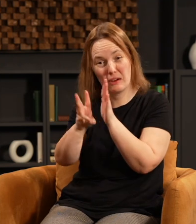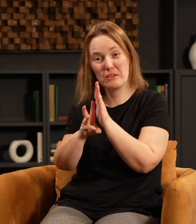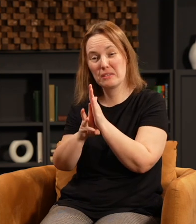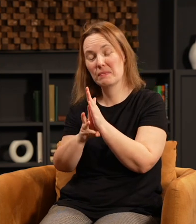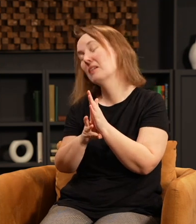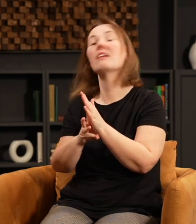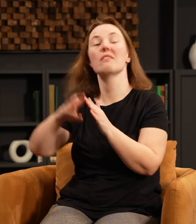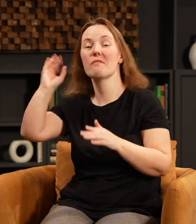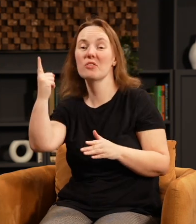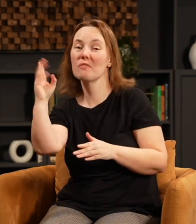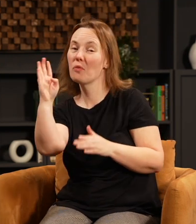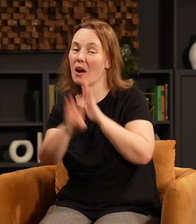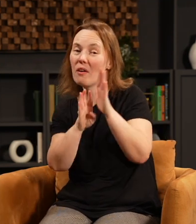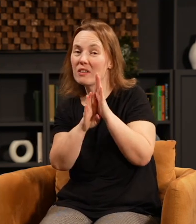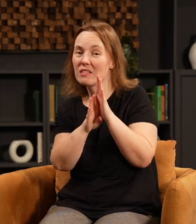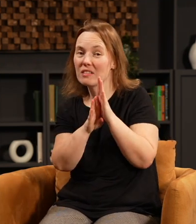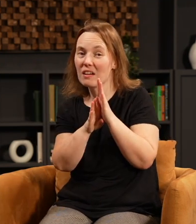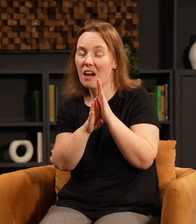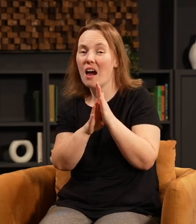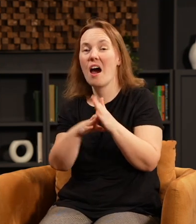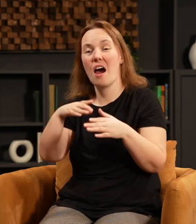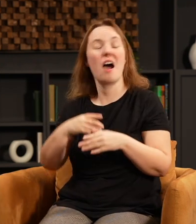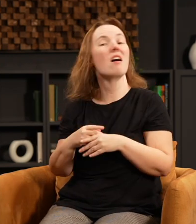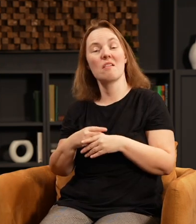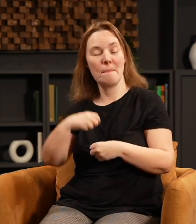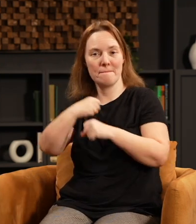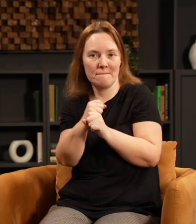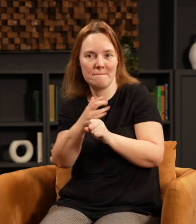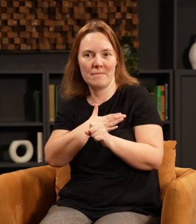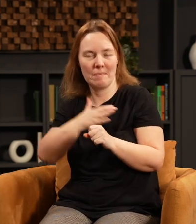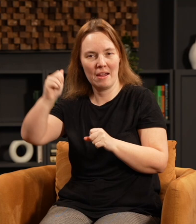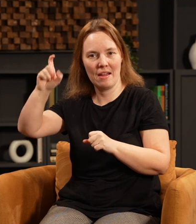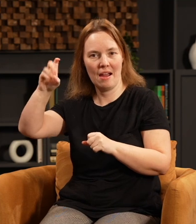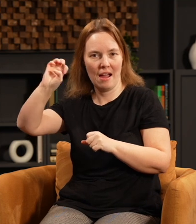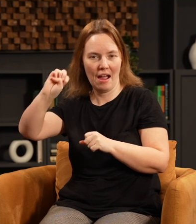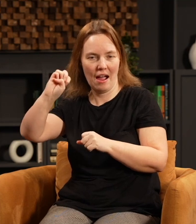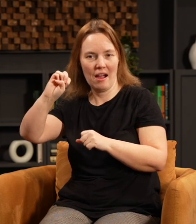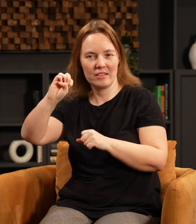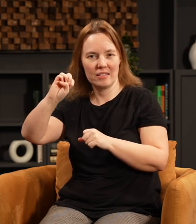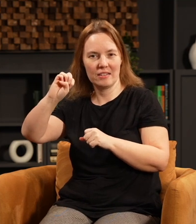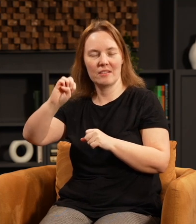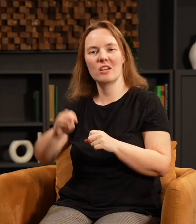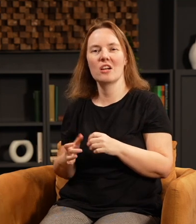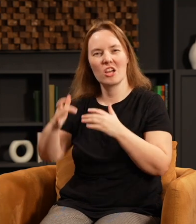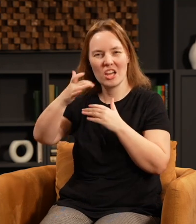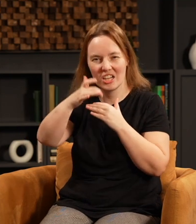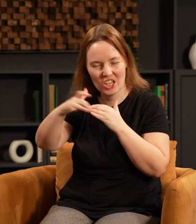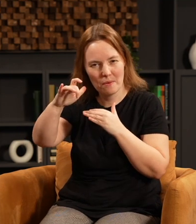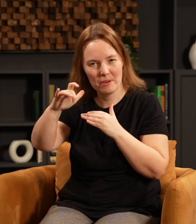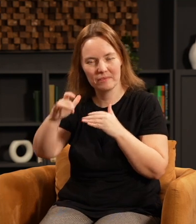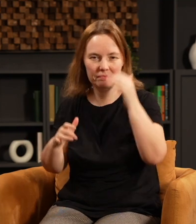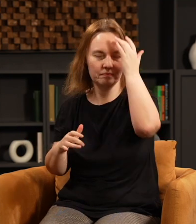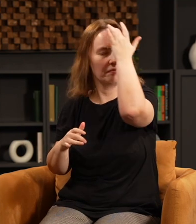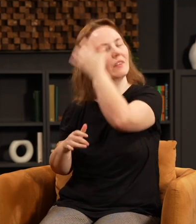4 hours sharpening my axe. And so that's what discipline is. That's the essence of it. There are things the Lord will show us, but where many of us